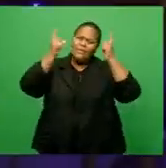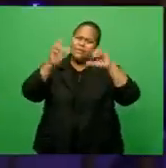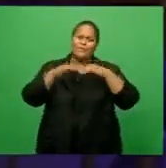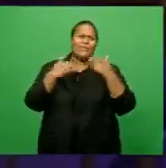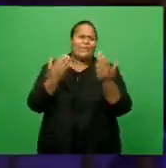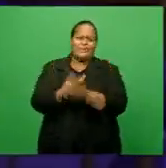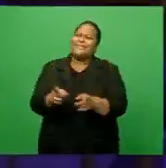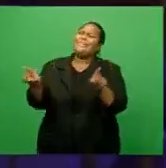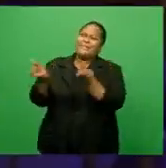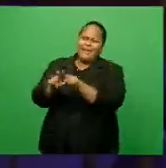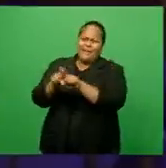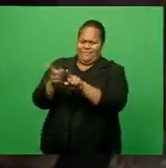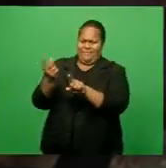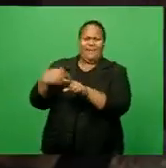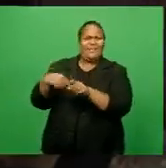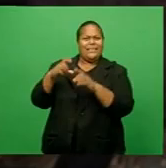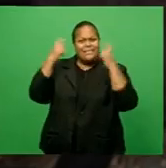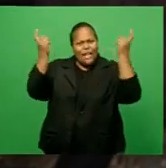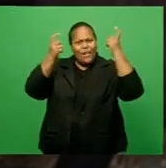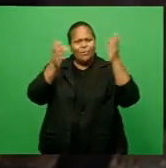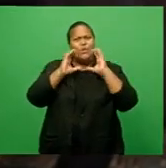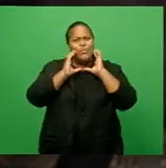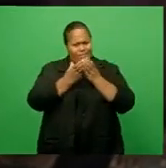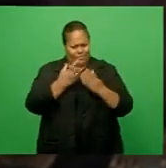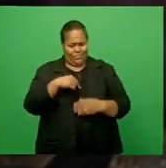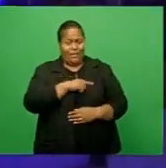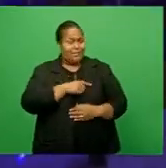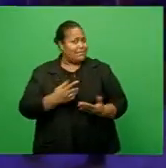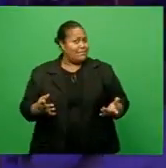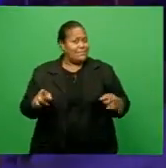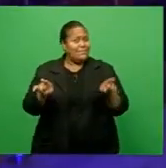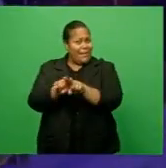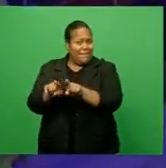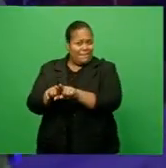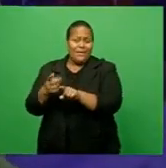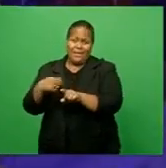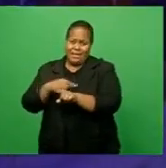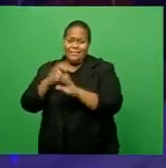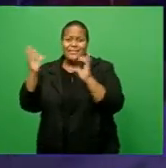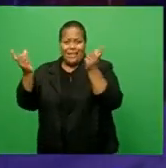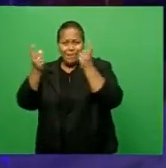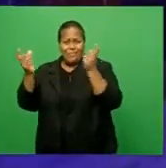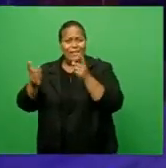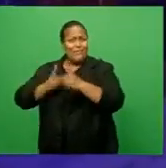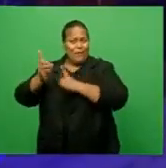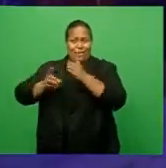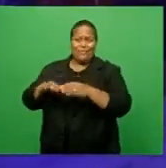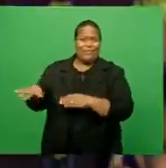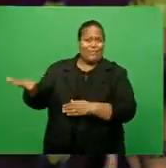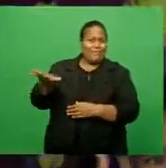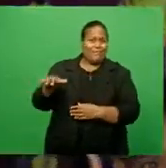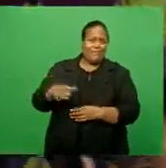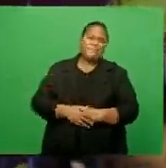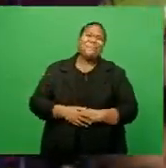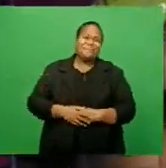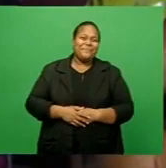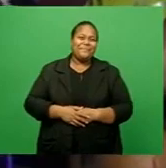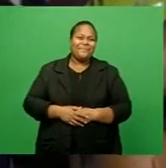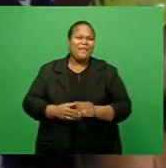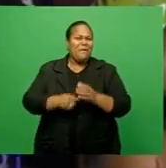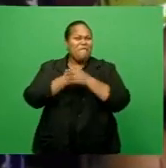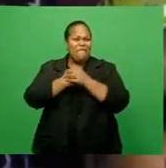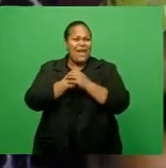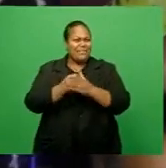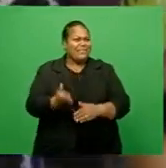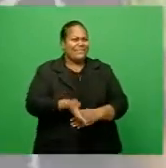them celebrating Christmas with us. So likewise. 7-year-old Jerry, who celebrated Diwali with his friends, says his favorite